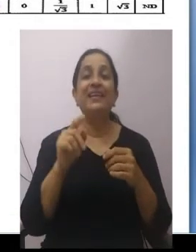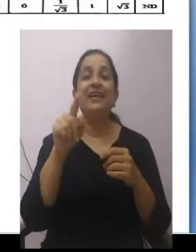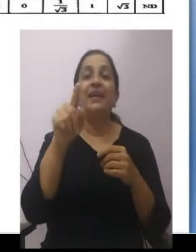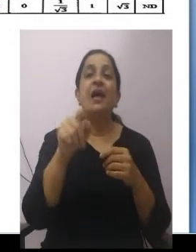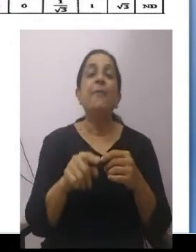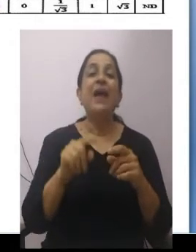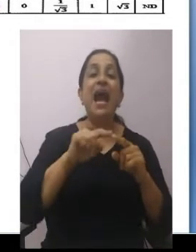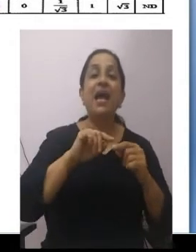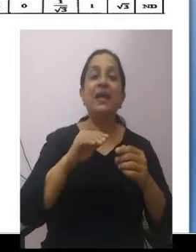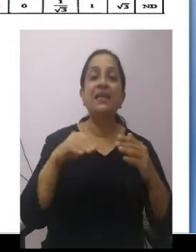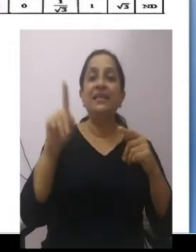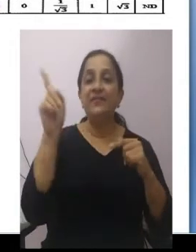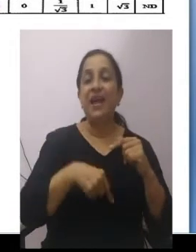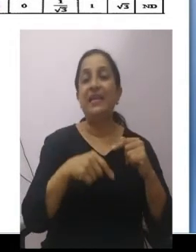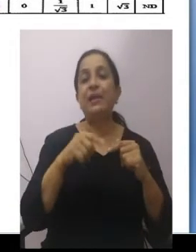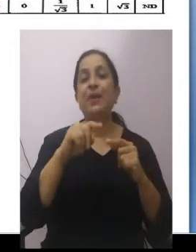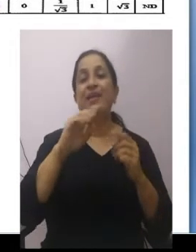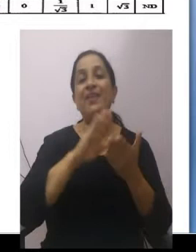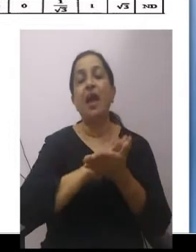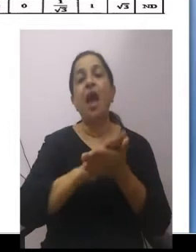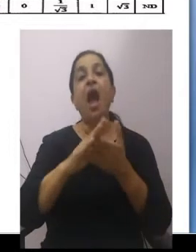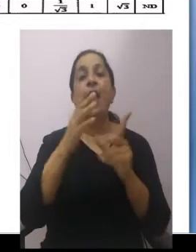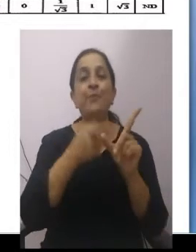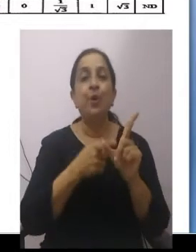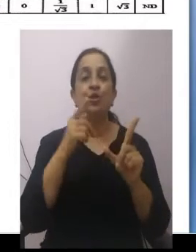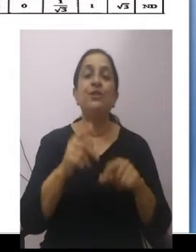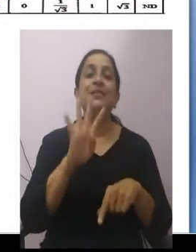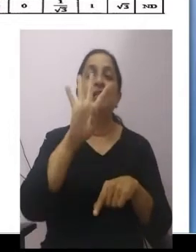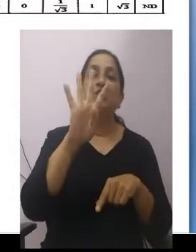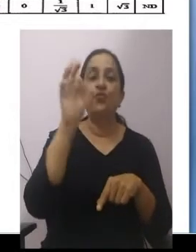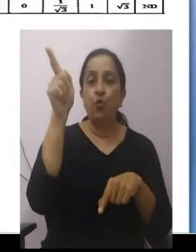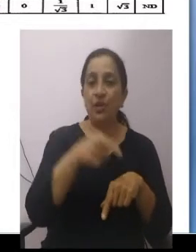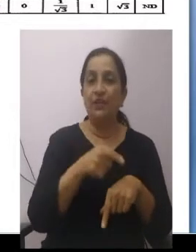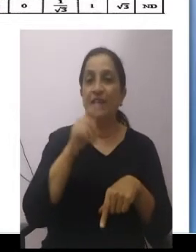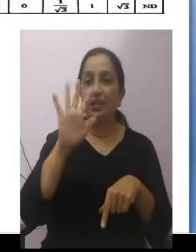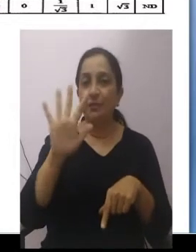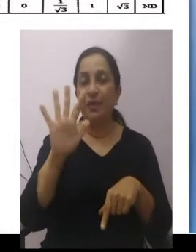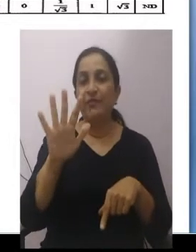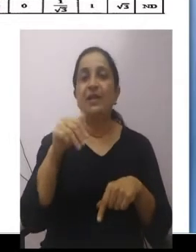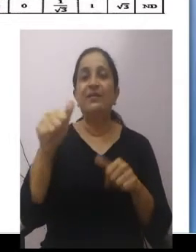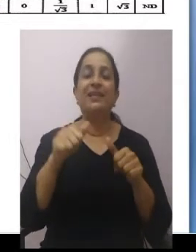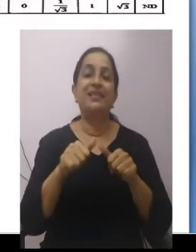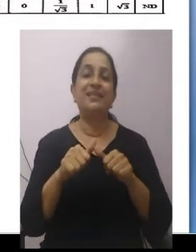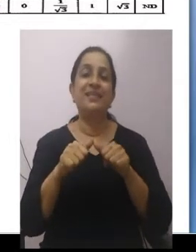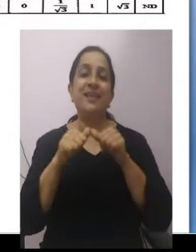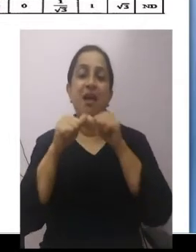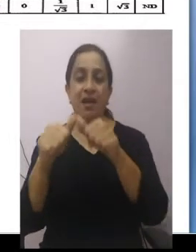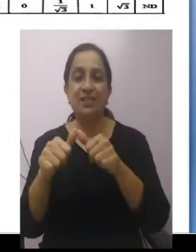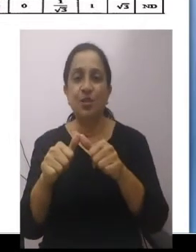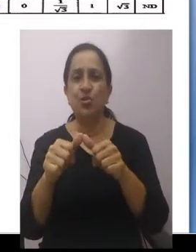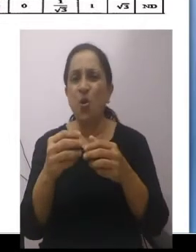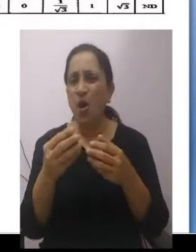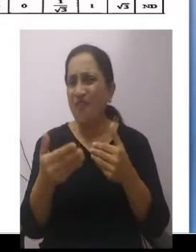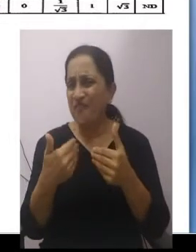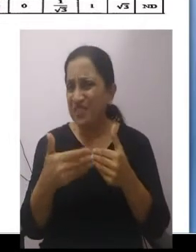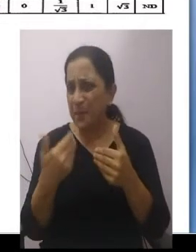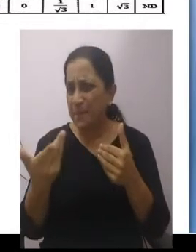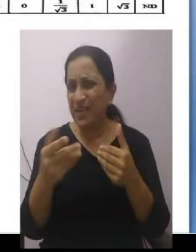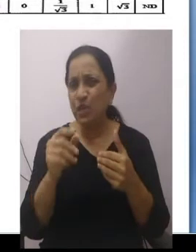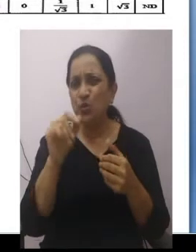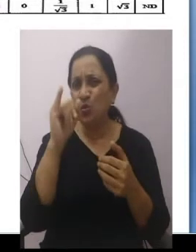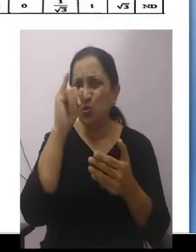by 5. If you draw this picture, you will be able to easily see what is the value of cos